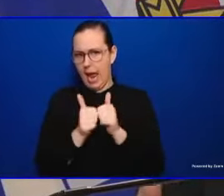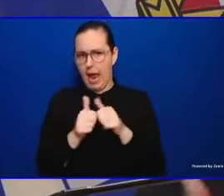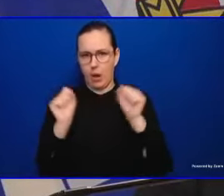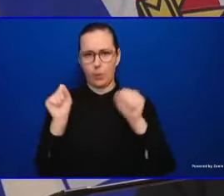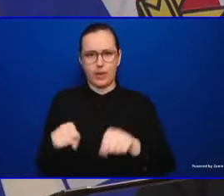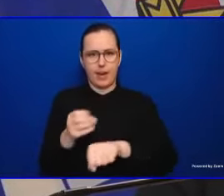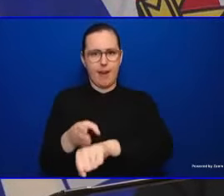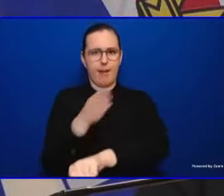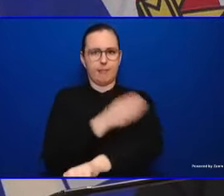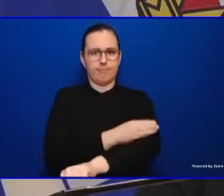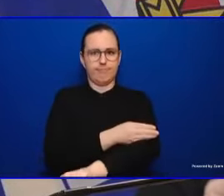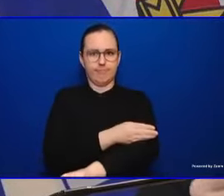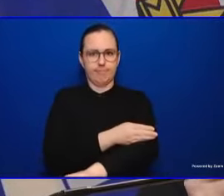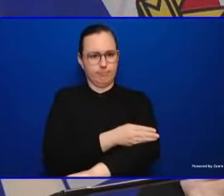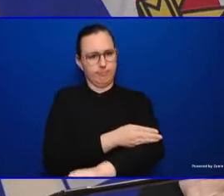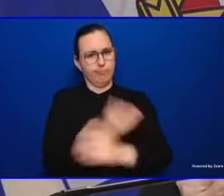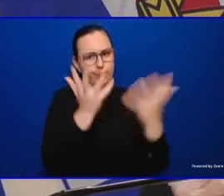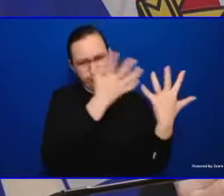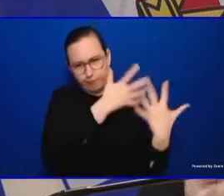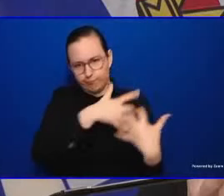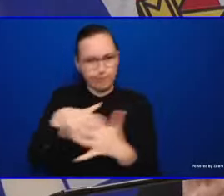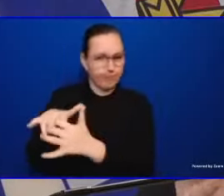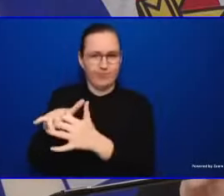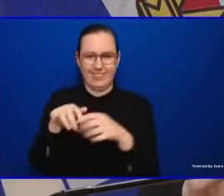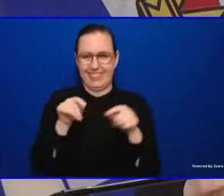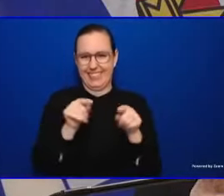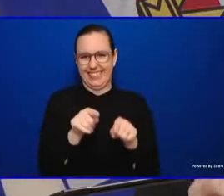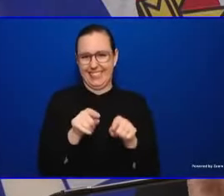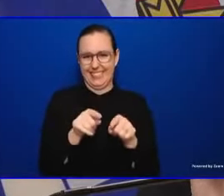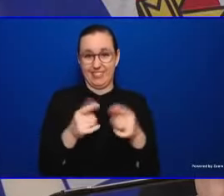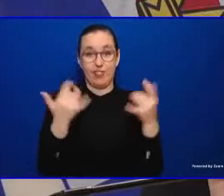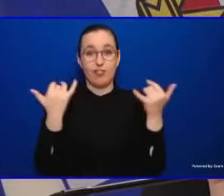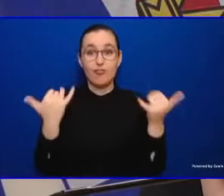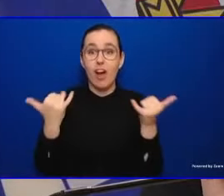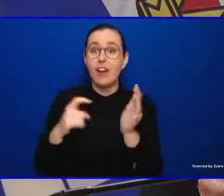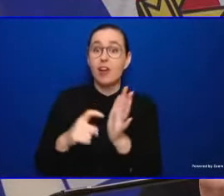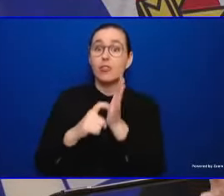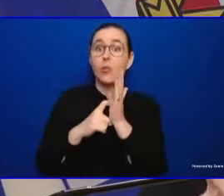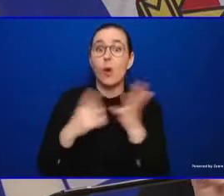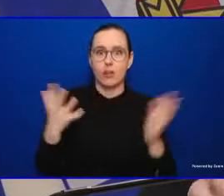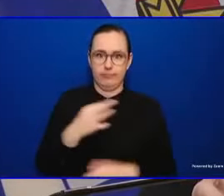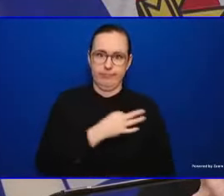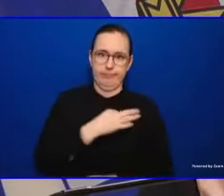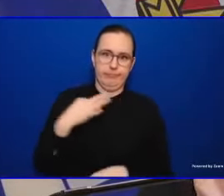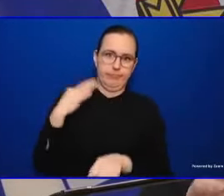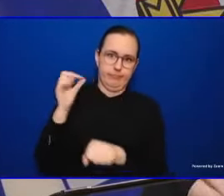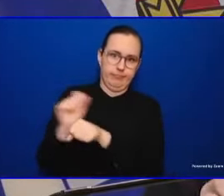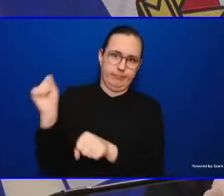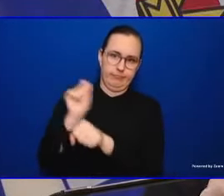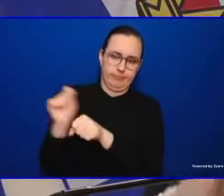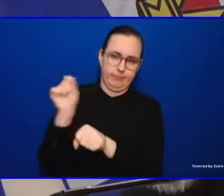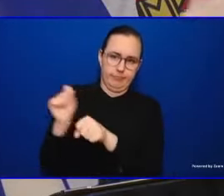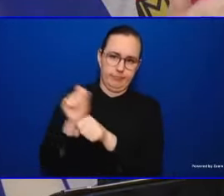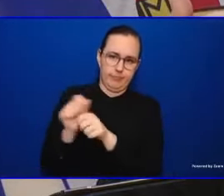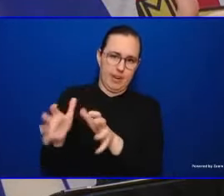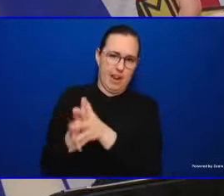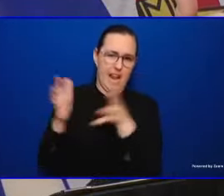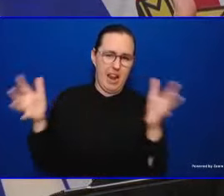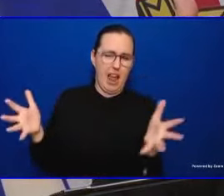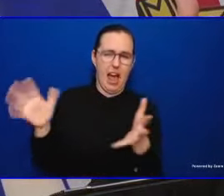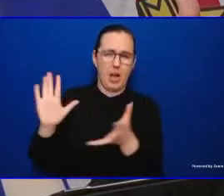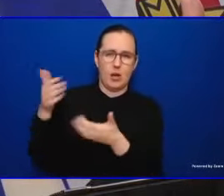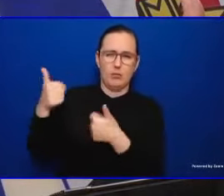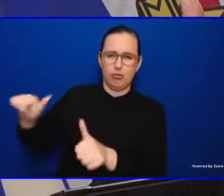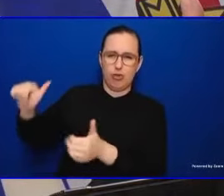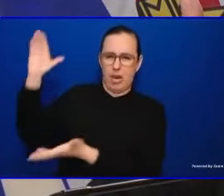people intensive, and give us a sense of what we need to know. So we are right now measuring two different things. One of them is